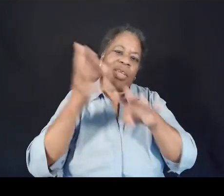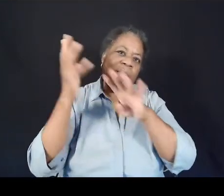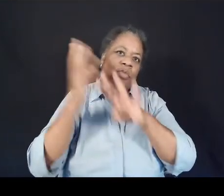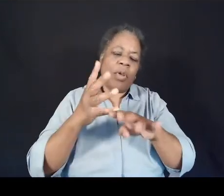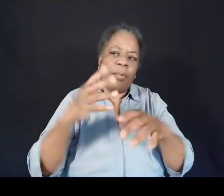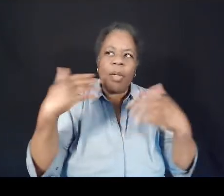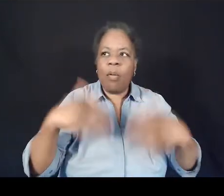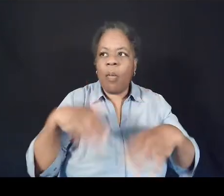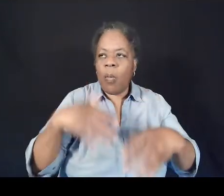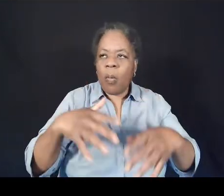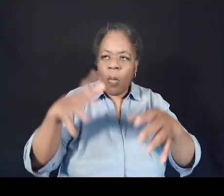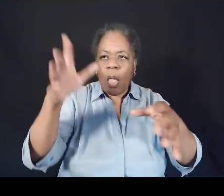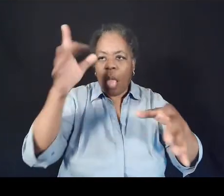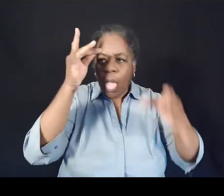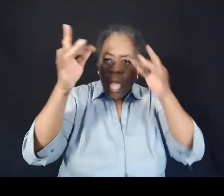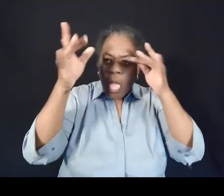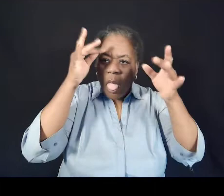services.